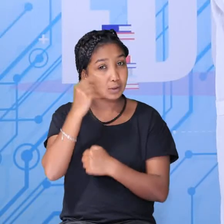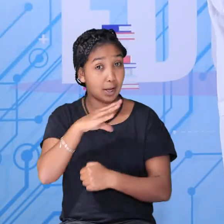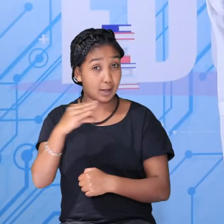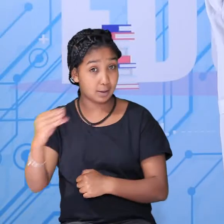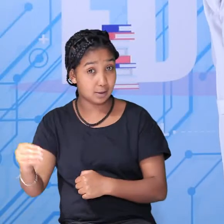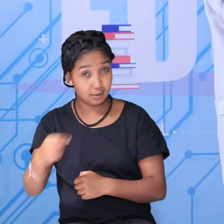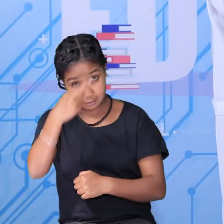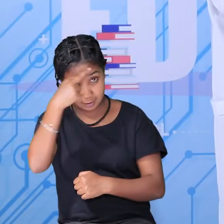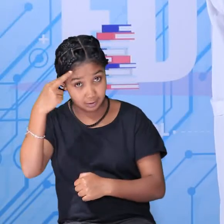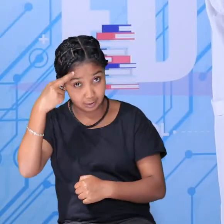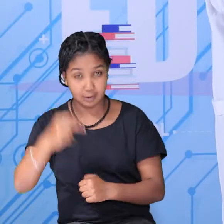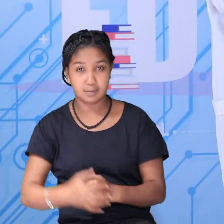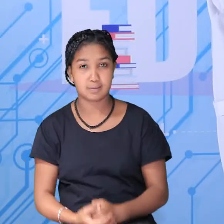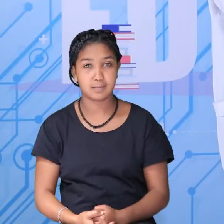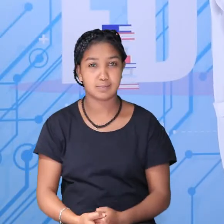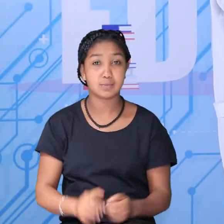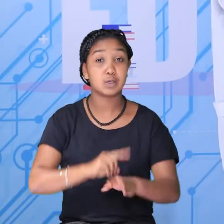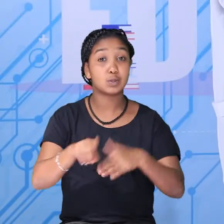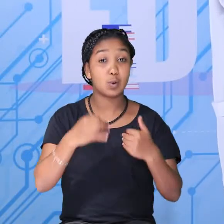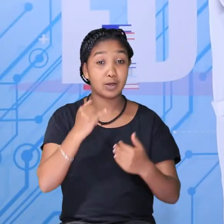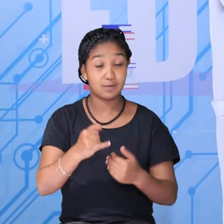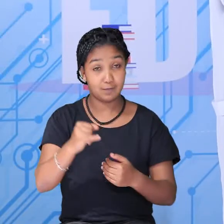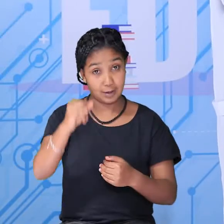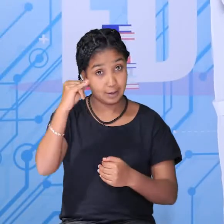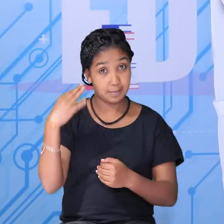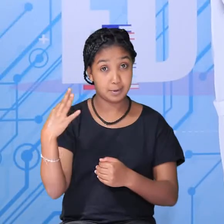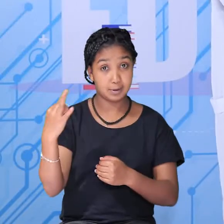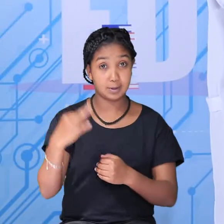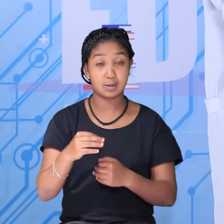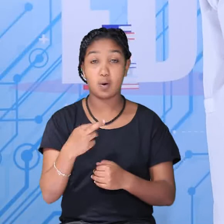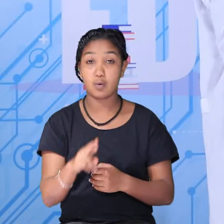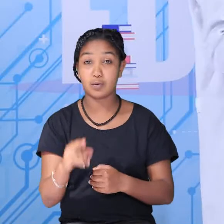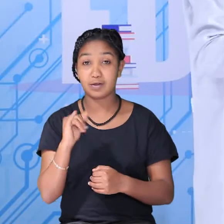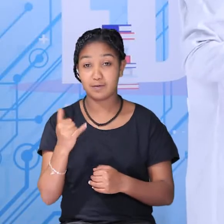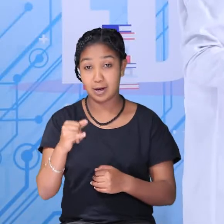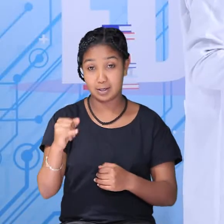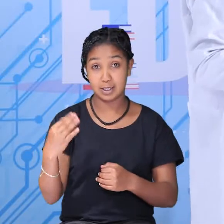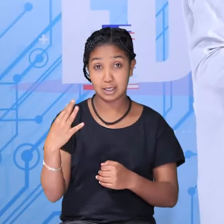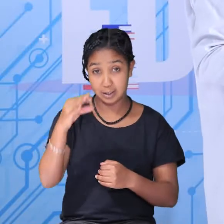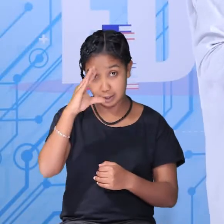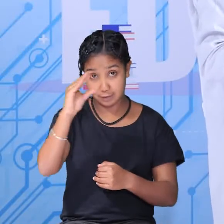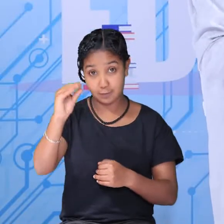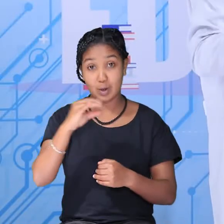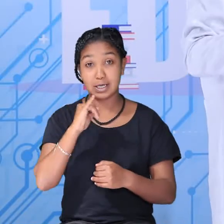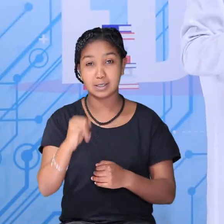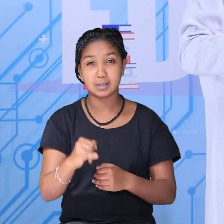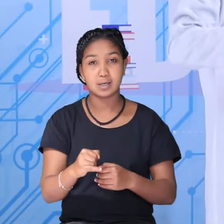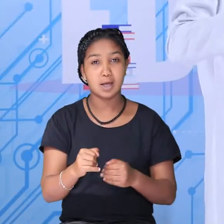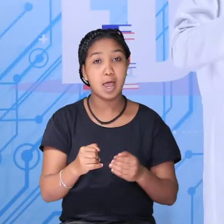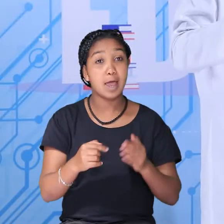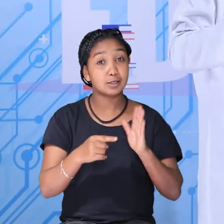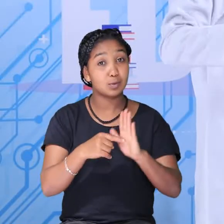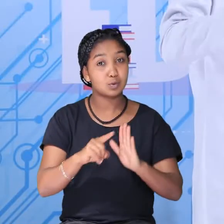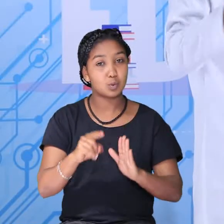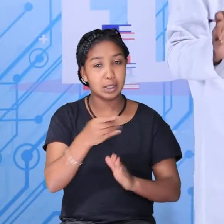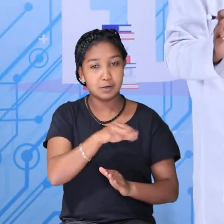and reasoning. So if a person or if an individual is exposed to a